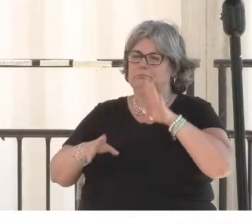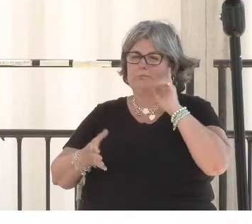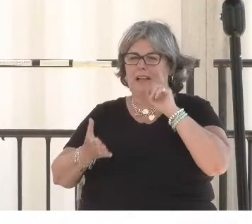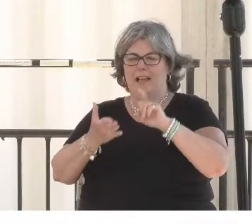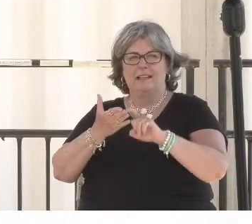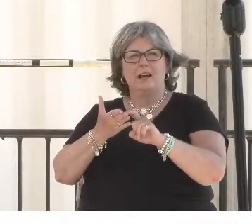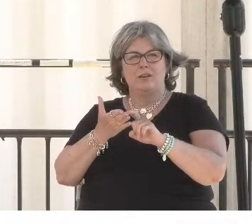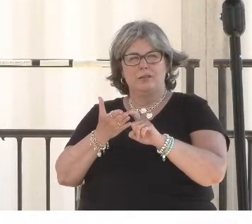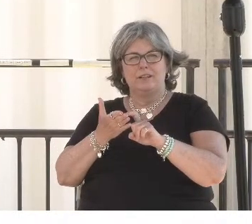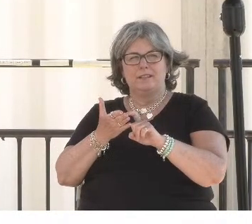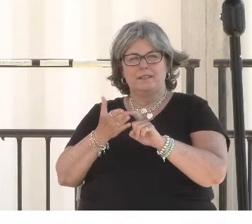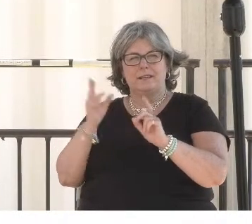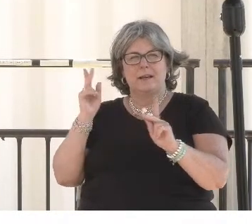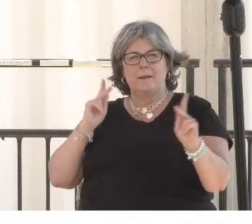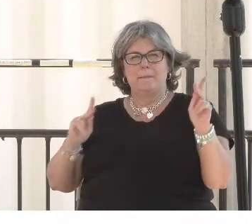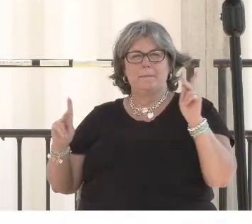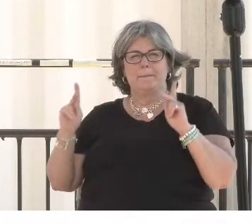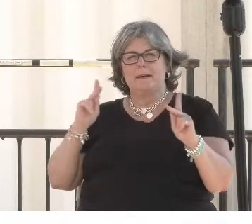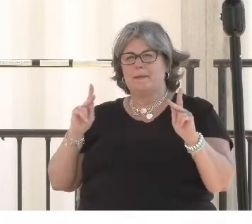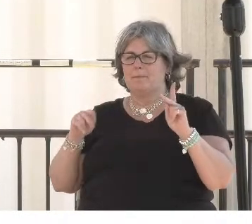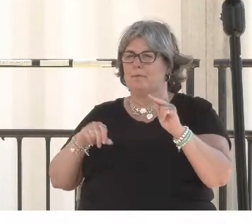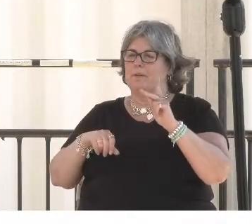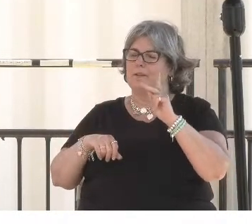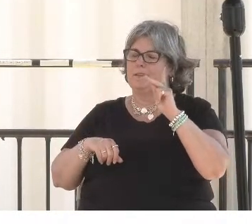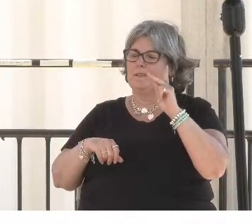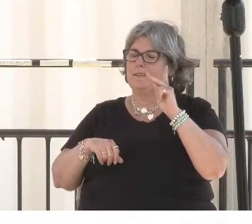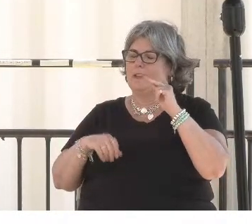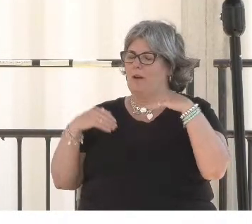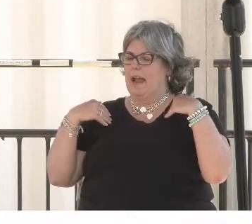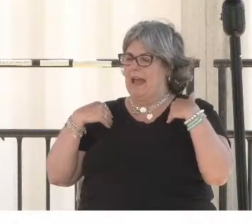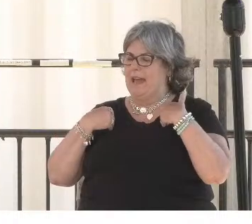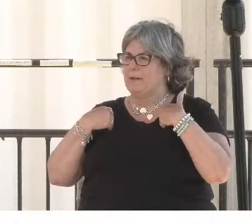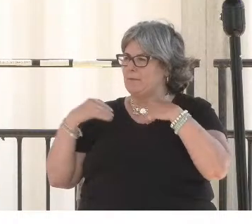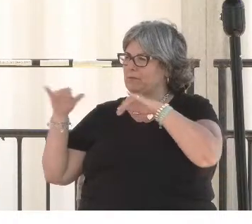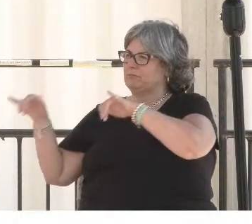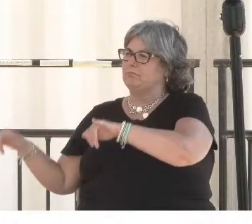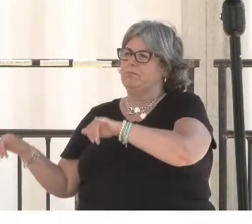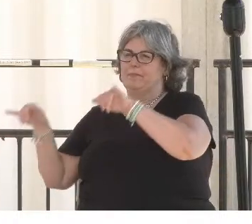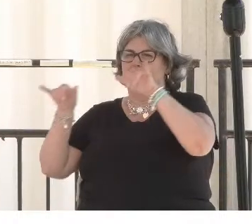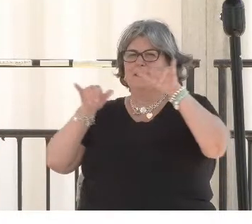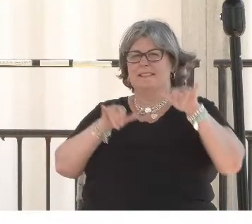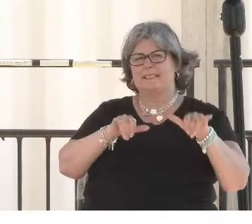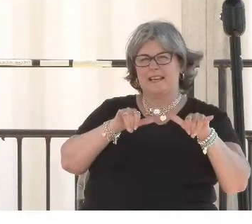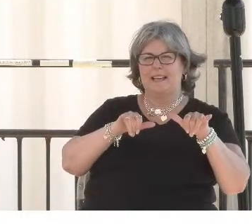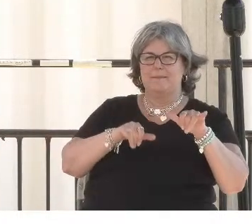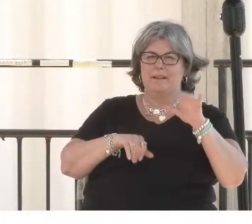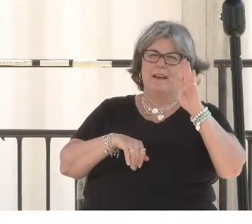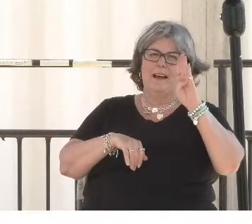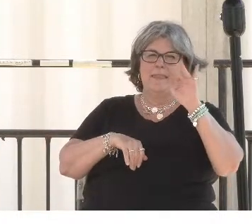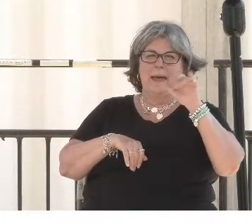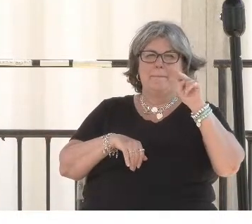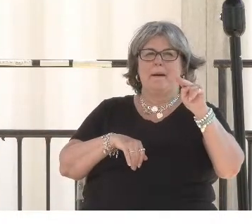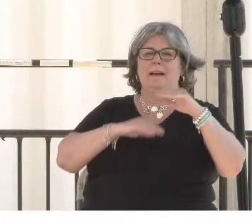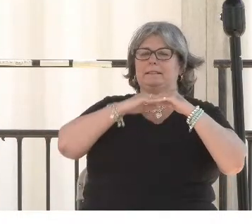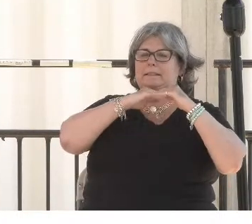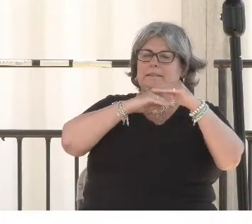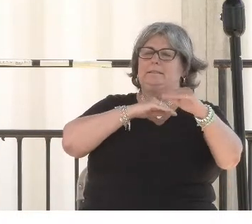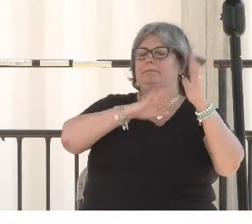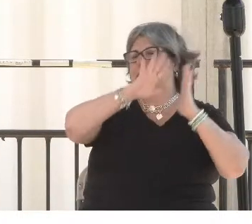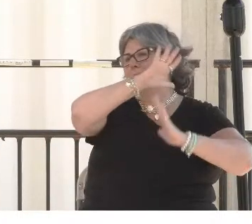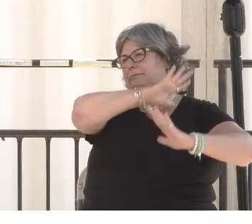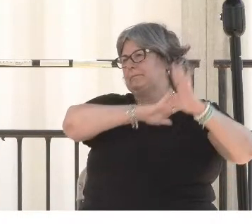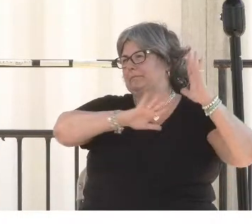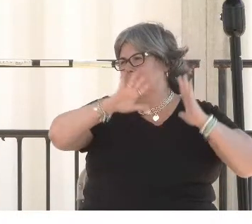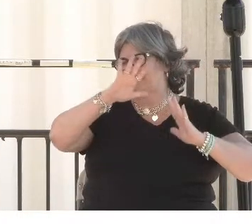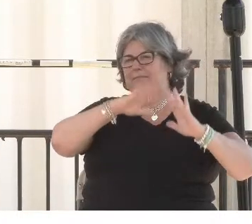finding were folks who were grazing their animals in a way that replicated the way bison roamed the Great Plains back when it